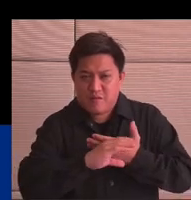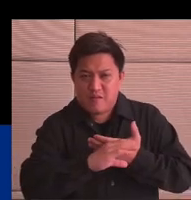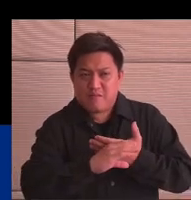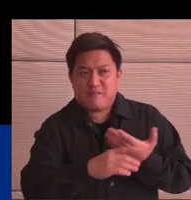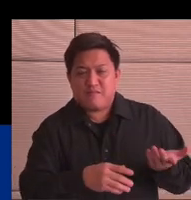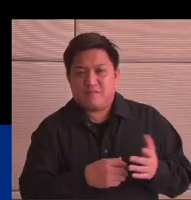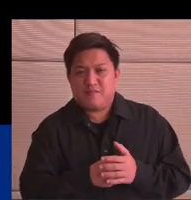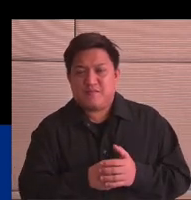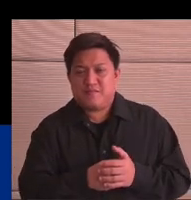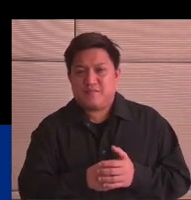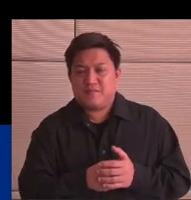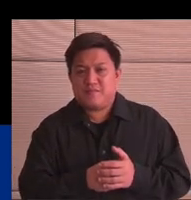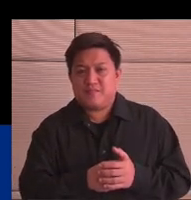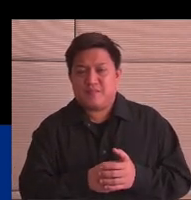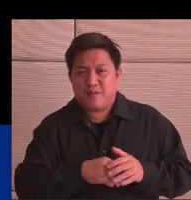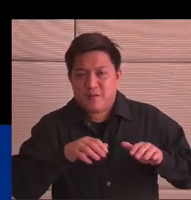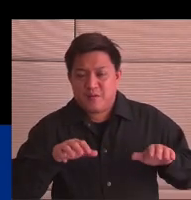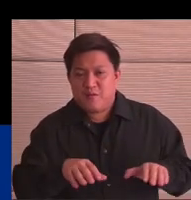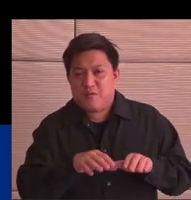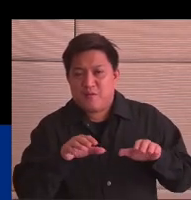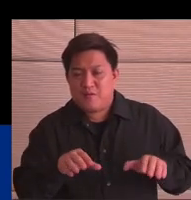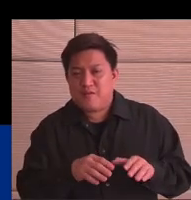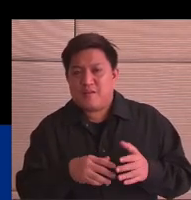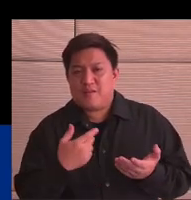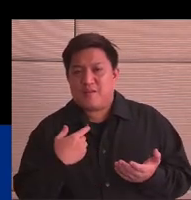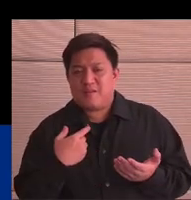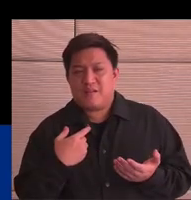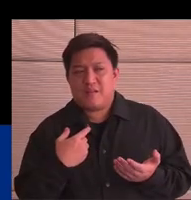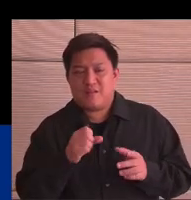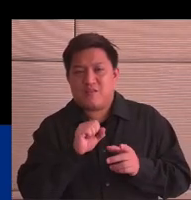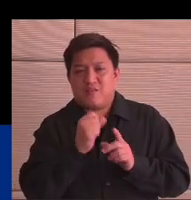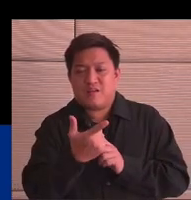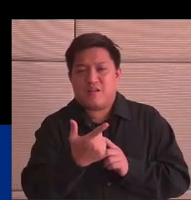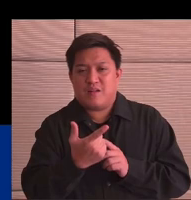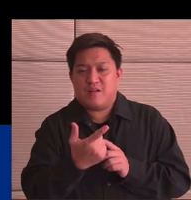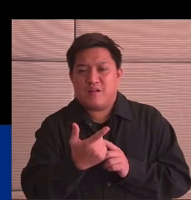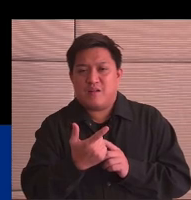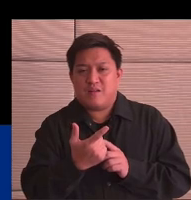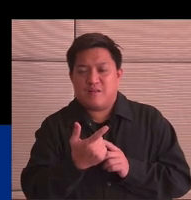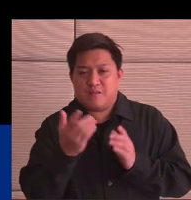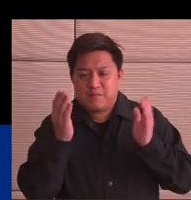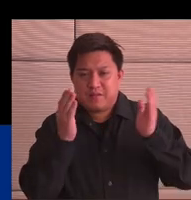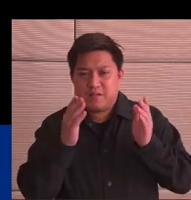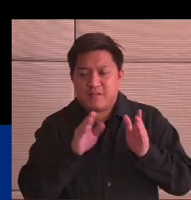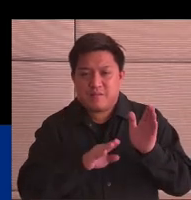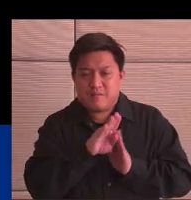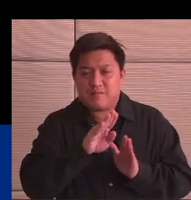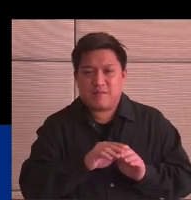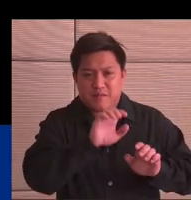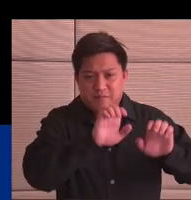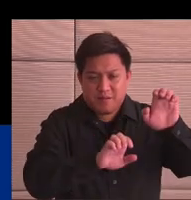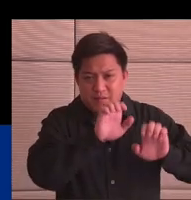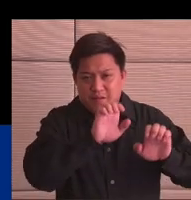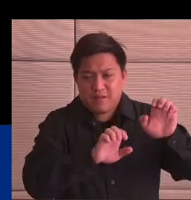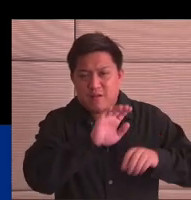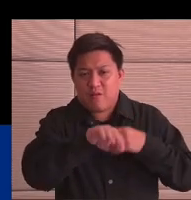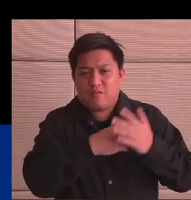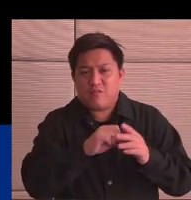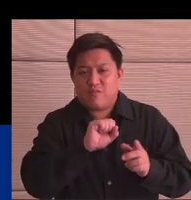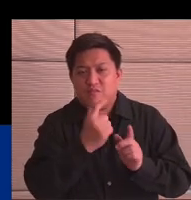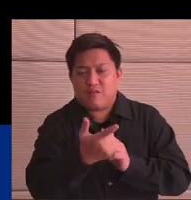fact, currently we're working with the Department of Social Welfare and Development to evaluate all the social